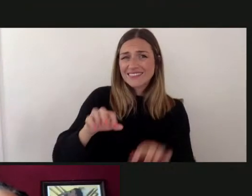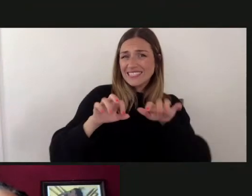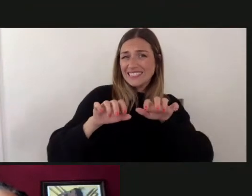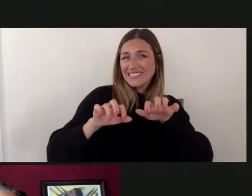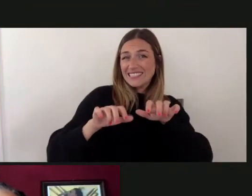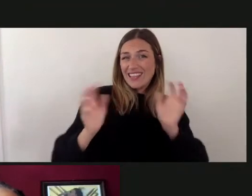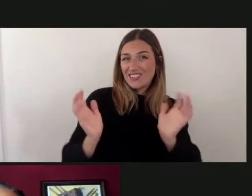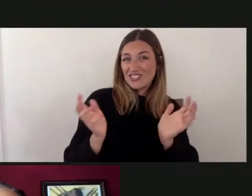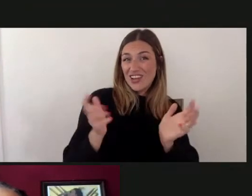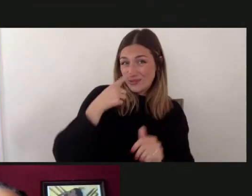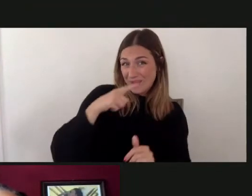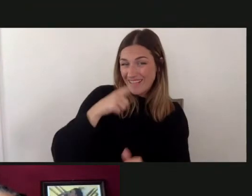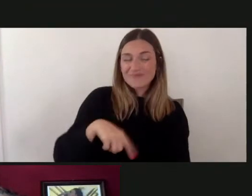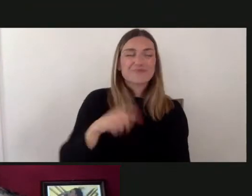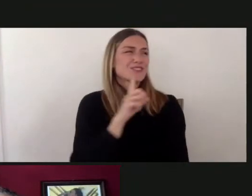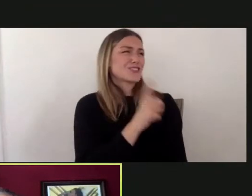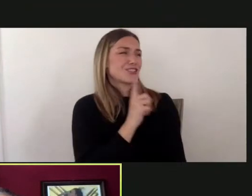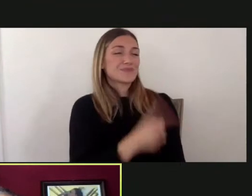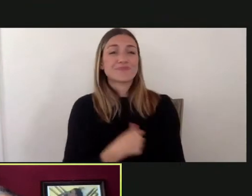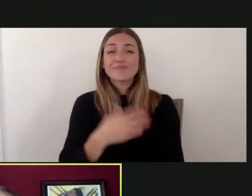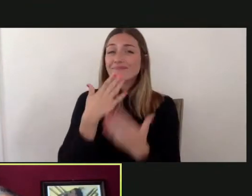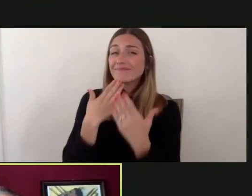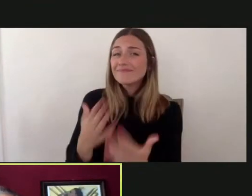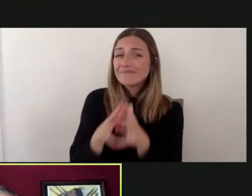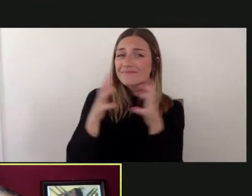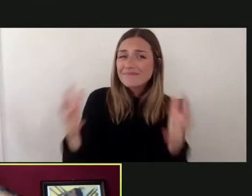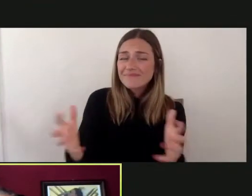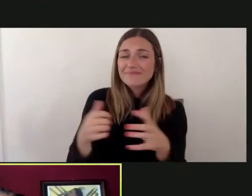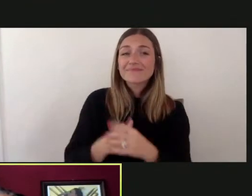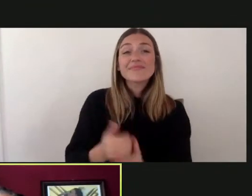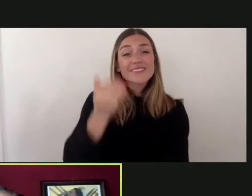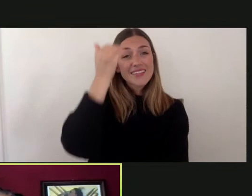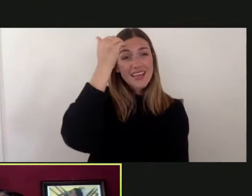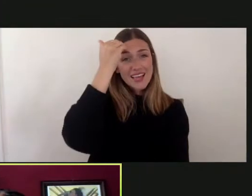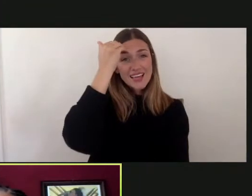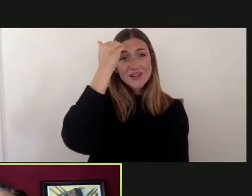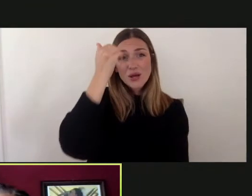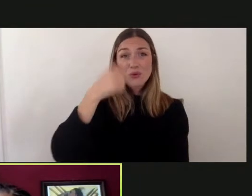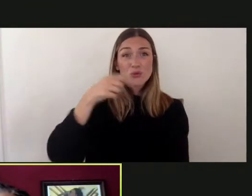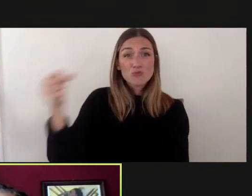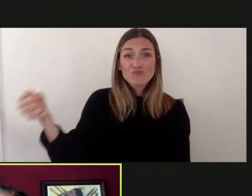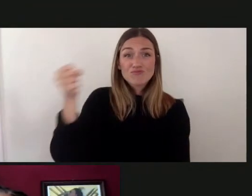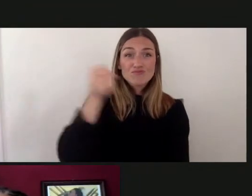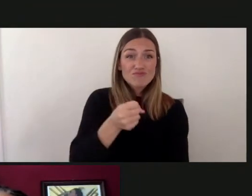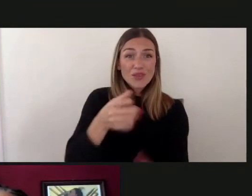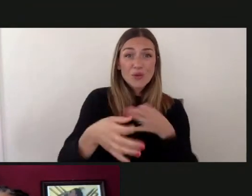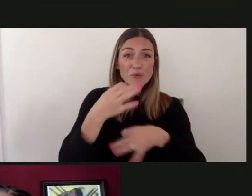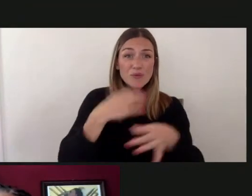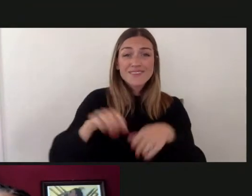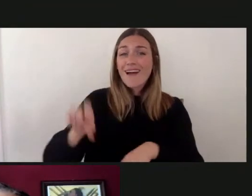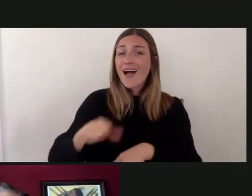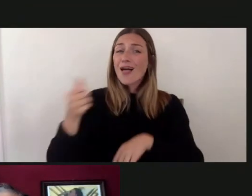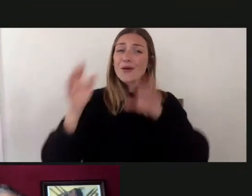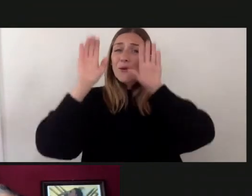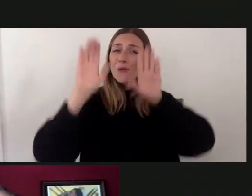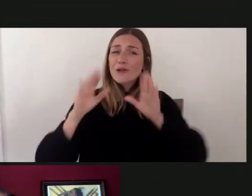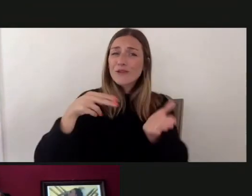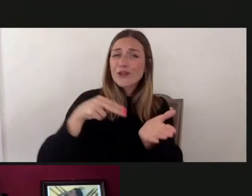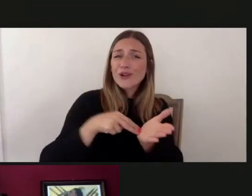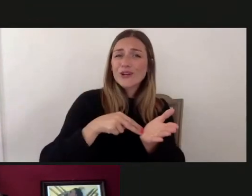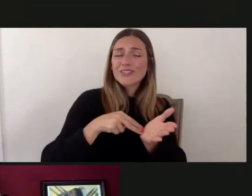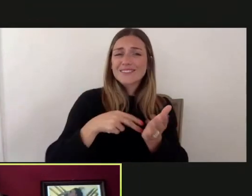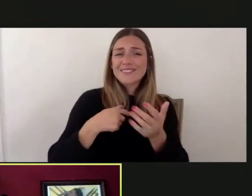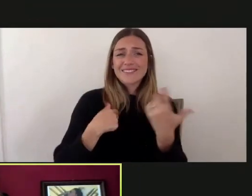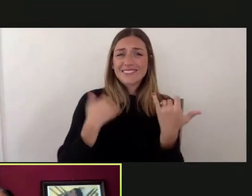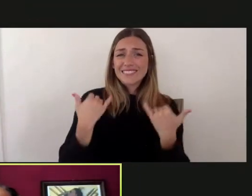right in the chat? Sure. So Renata, thank you so much. I know you were stepping in for our awesome, the other wonderful nurse that